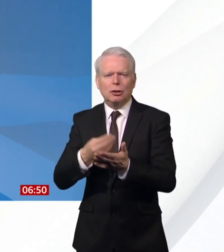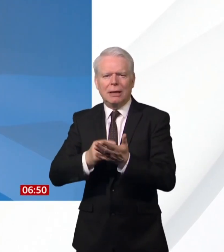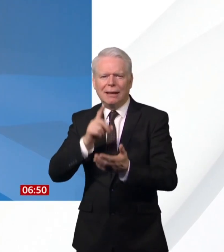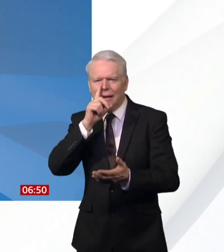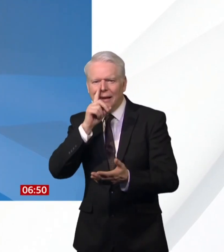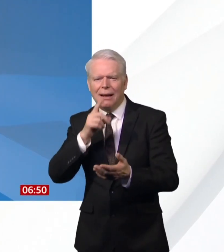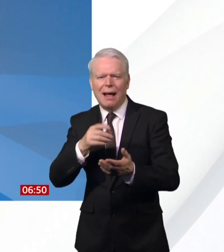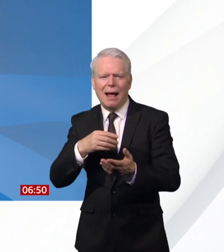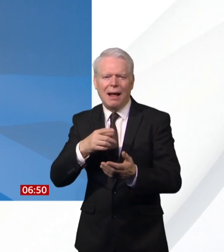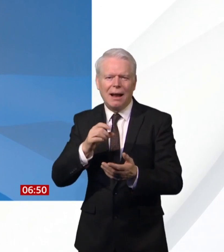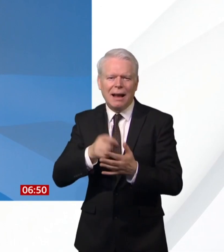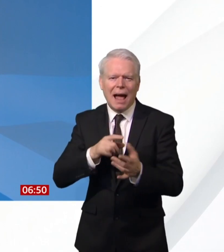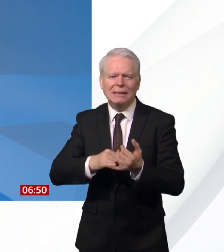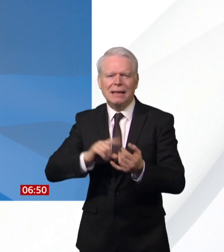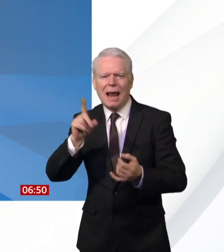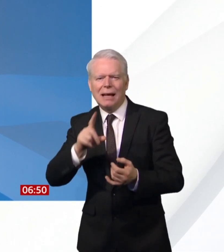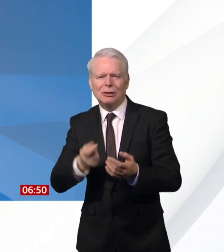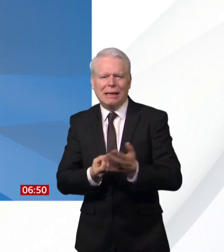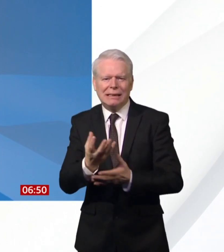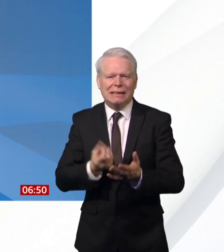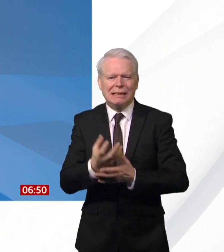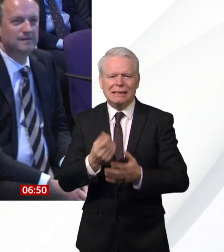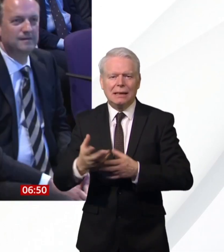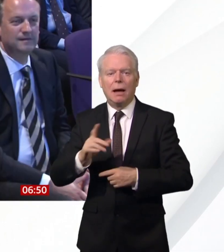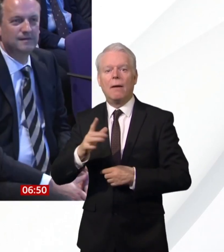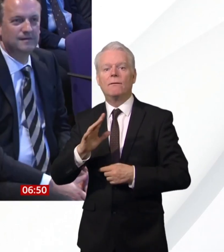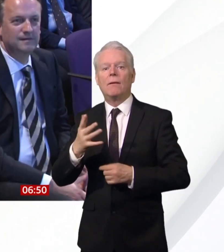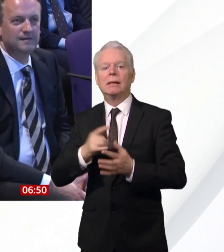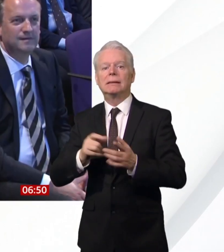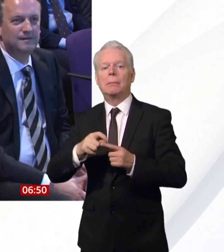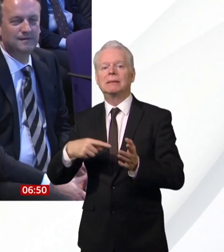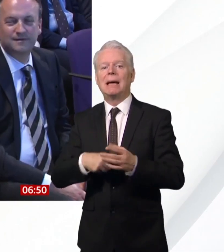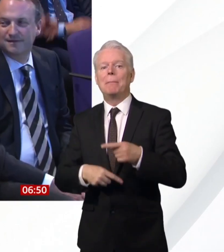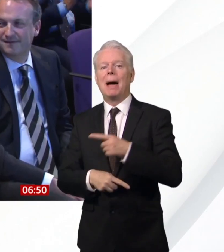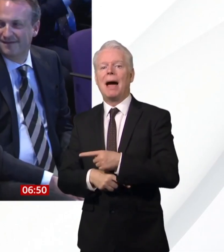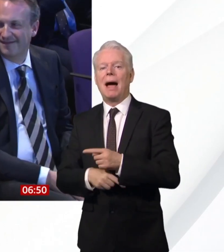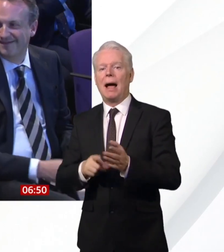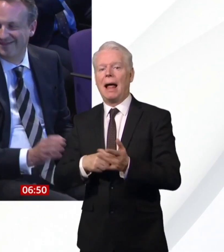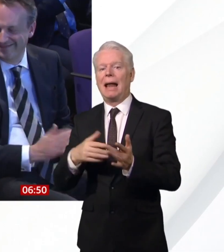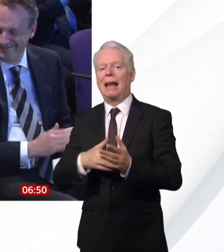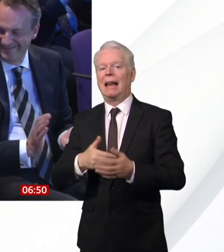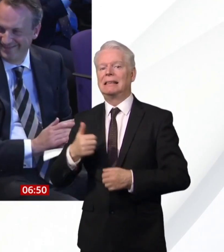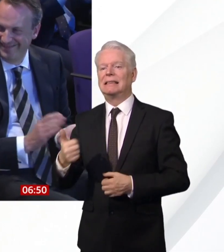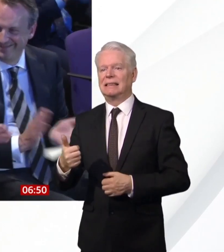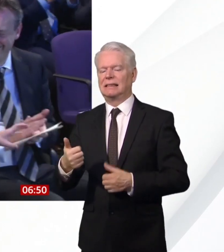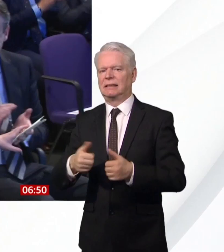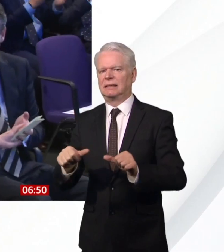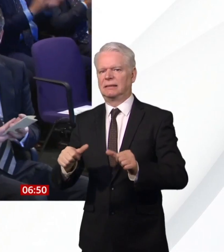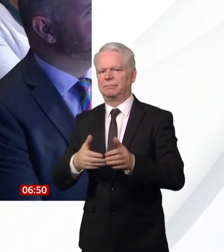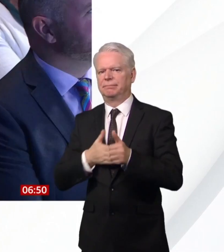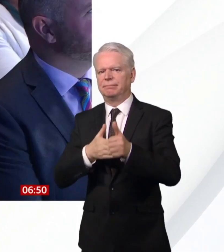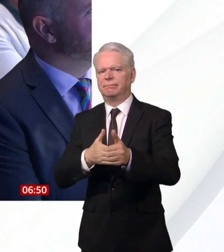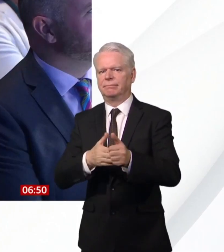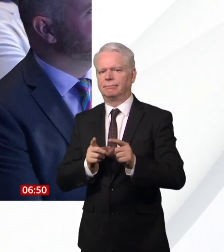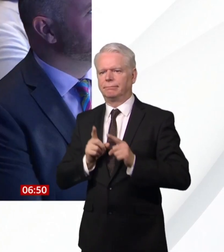notice that Liz Truss is elected as the leader of the Conservative and Unionist Party.